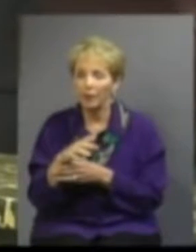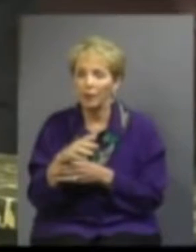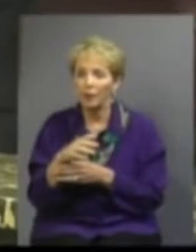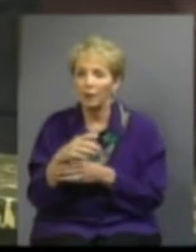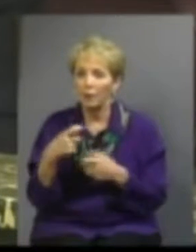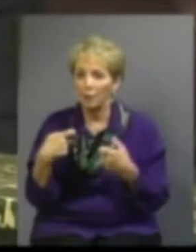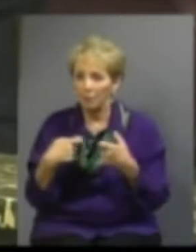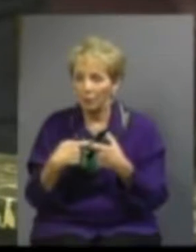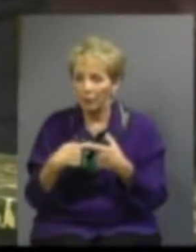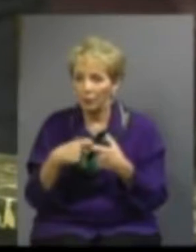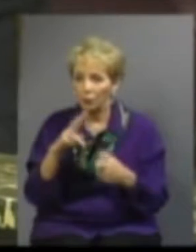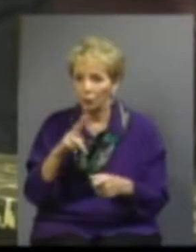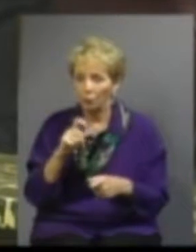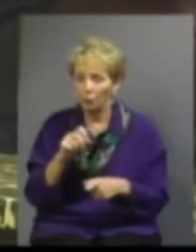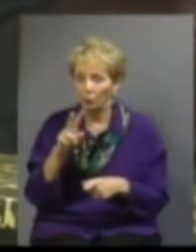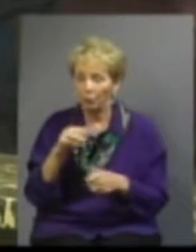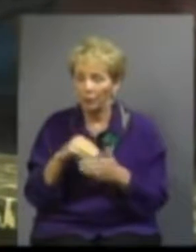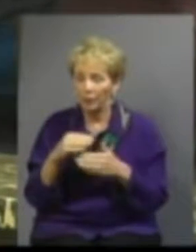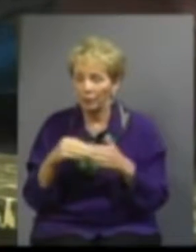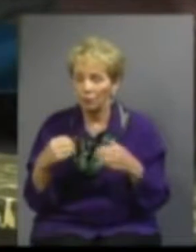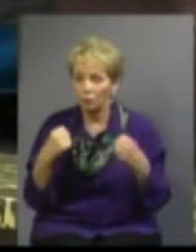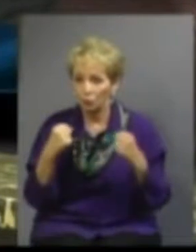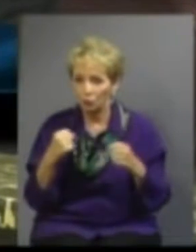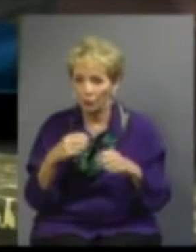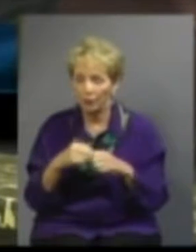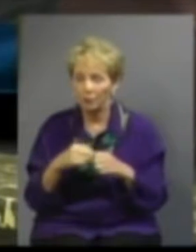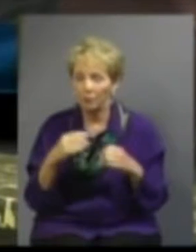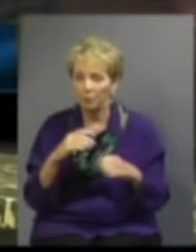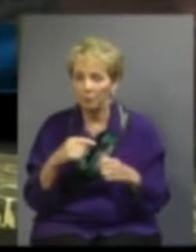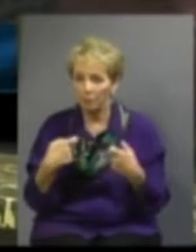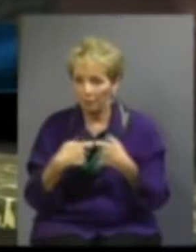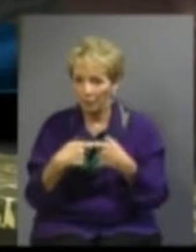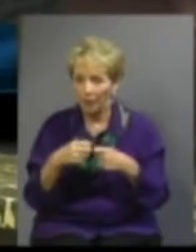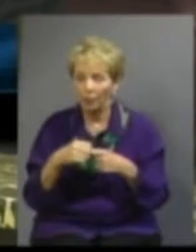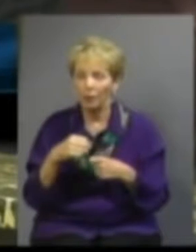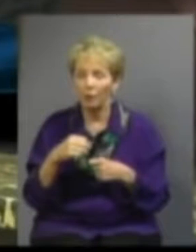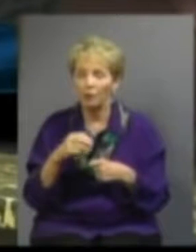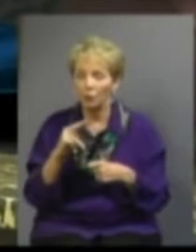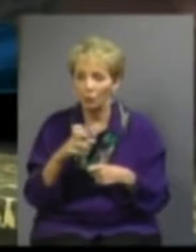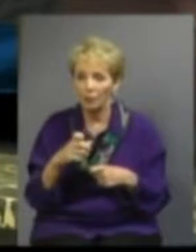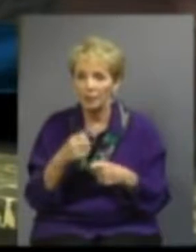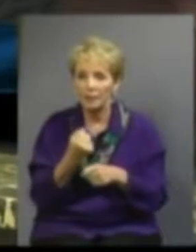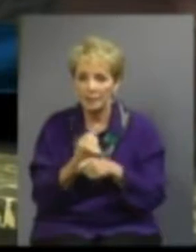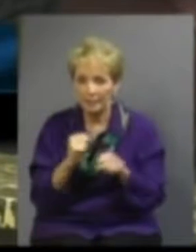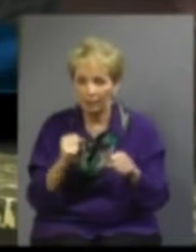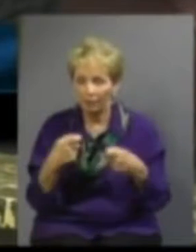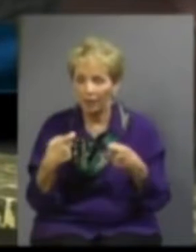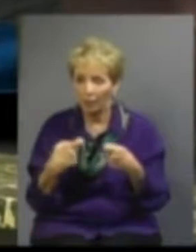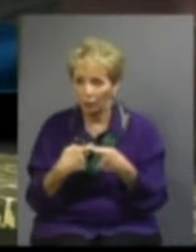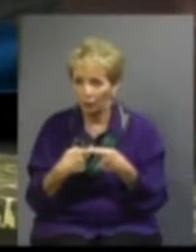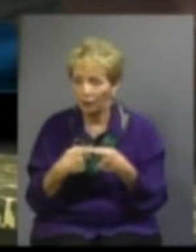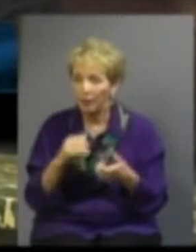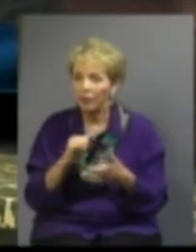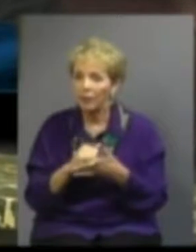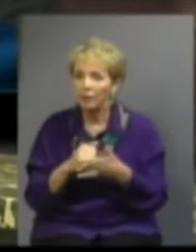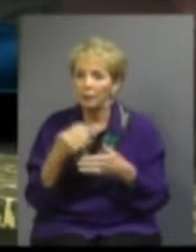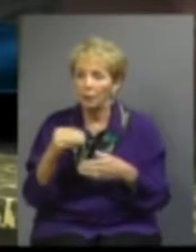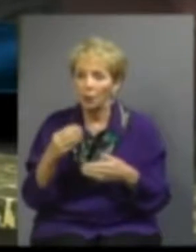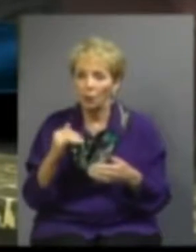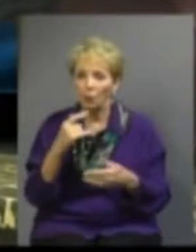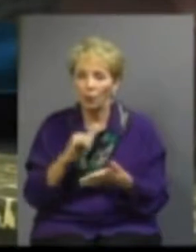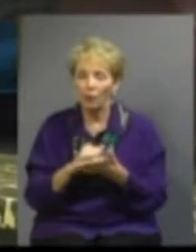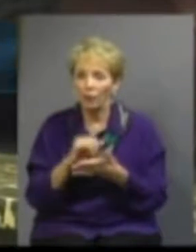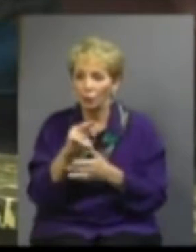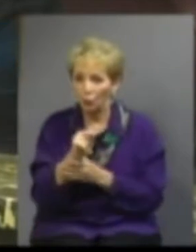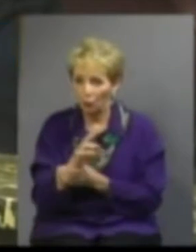are 1.2 million strong, power North Carolina with safe and reliable electricity. Whereas the City of Morganton is one of